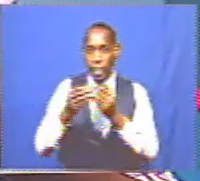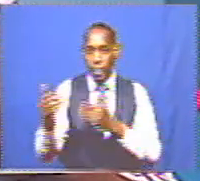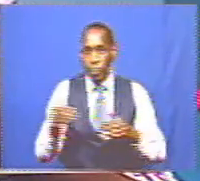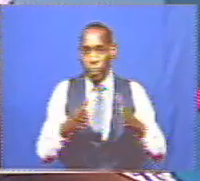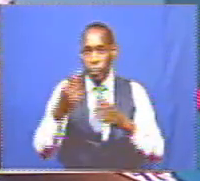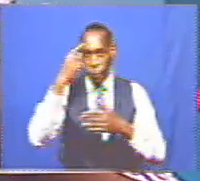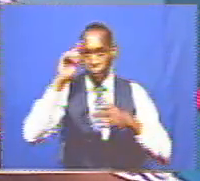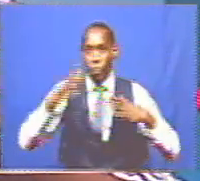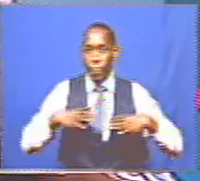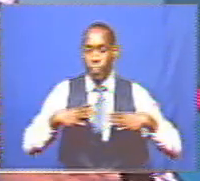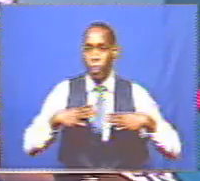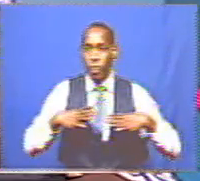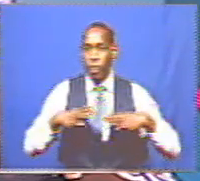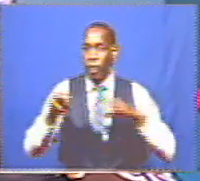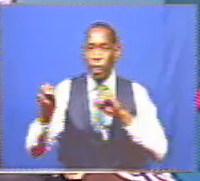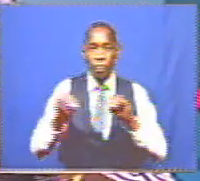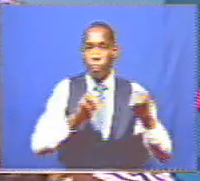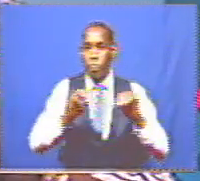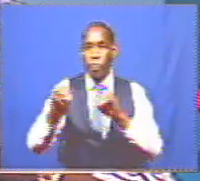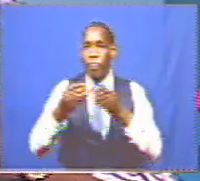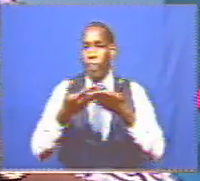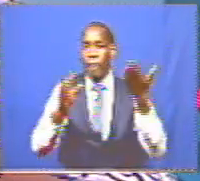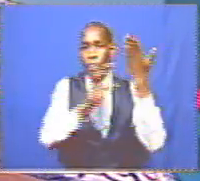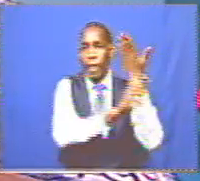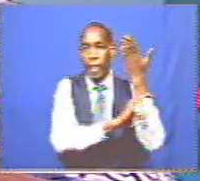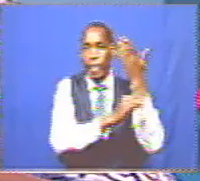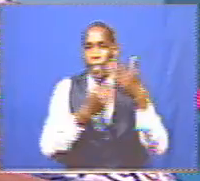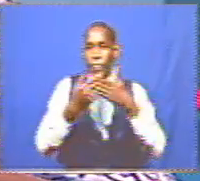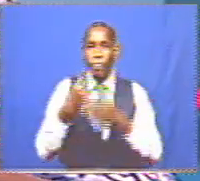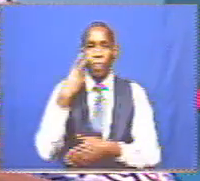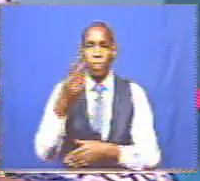for people to move all around the country. You know, we saw the